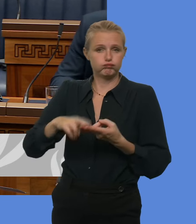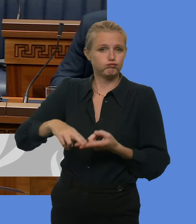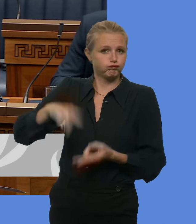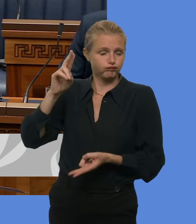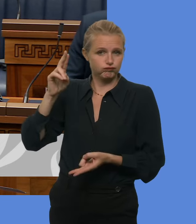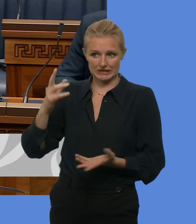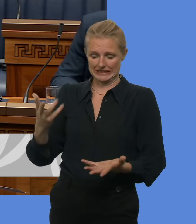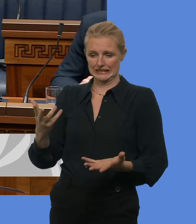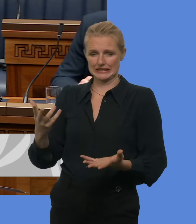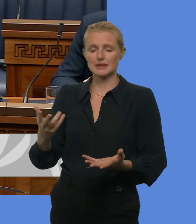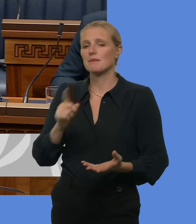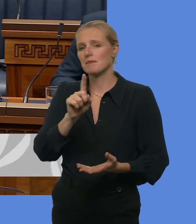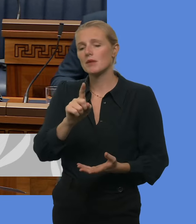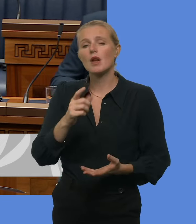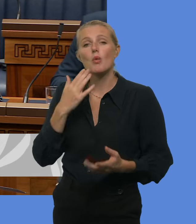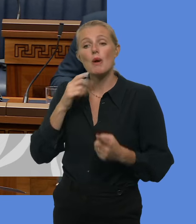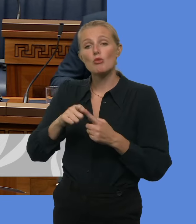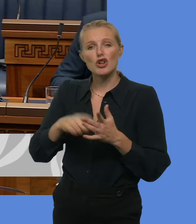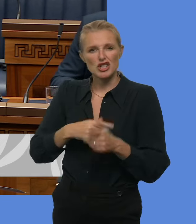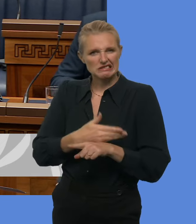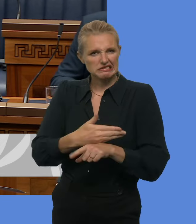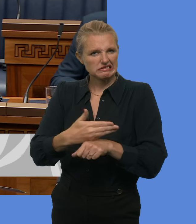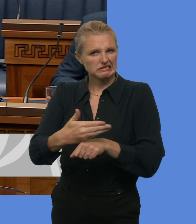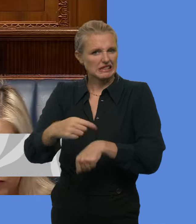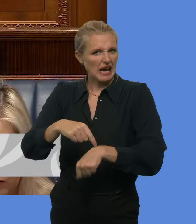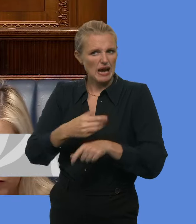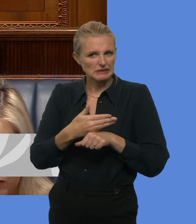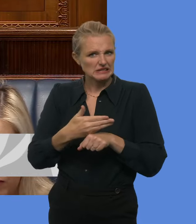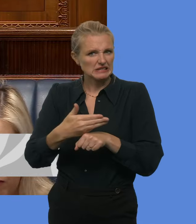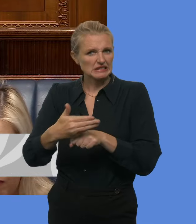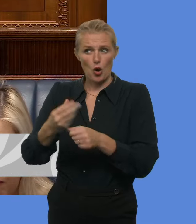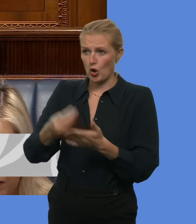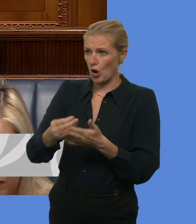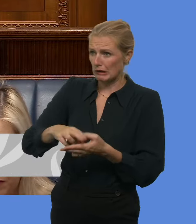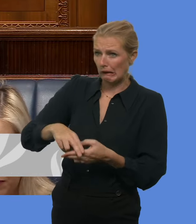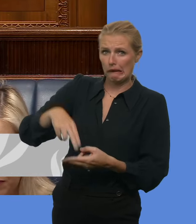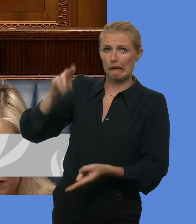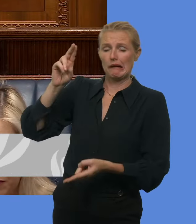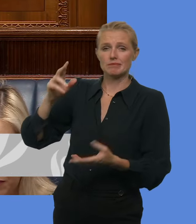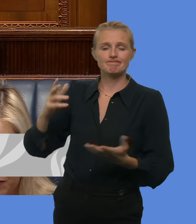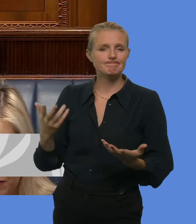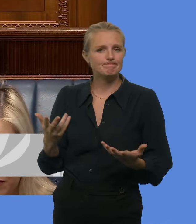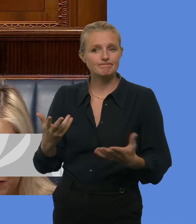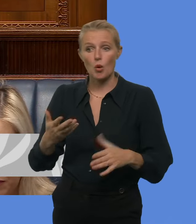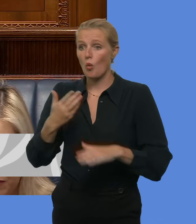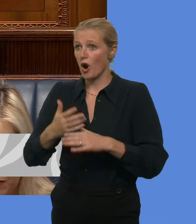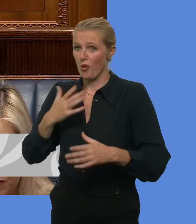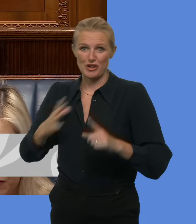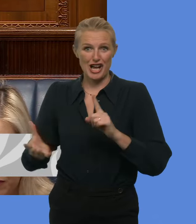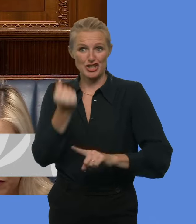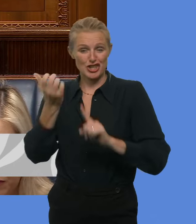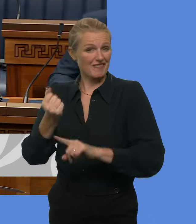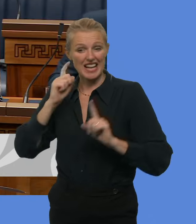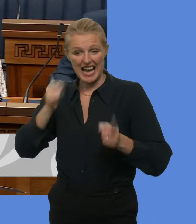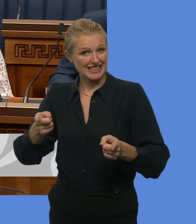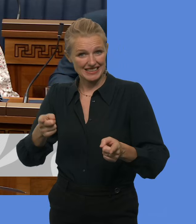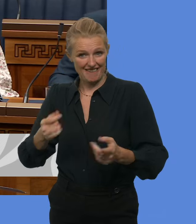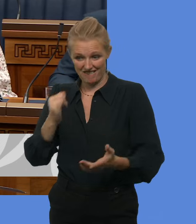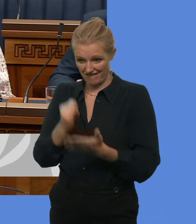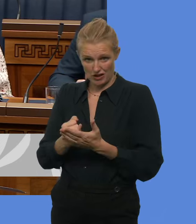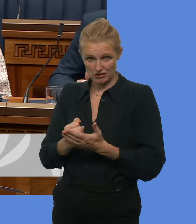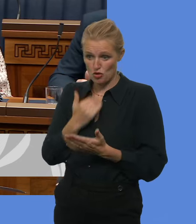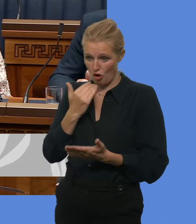that when projects run over in terms of both time and cost, it means we can do less than what we want to do with the capital funds that